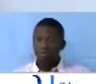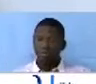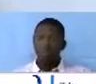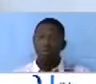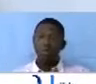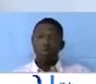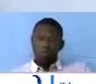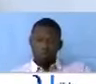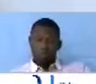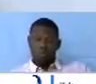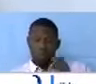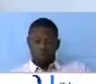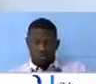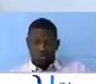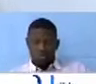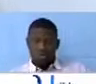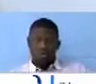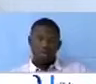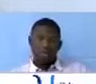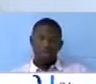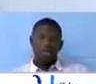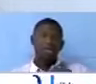paper.